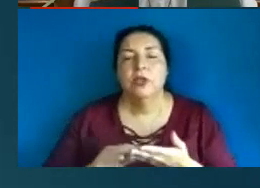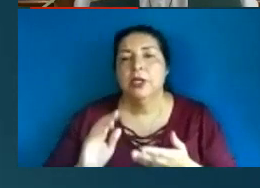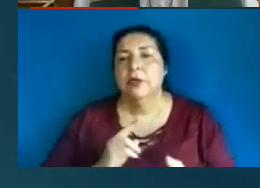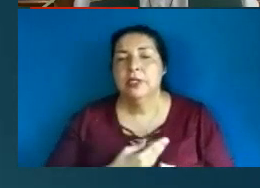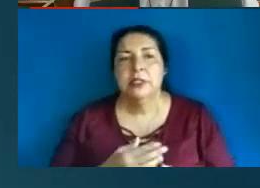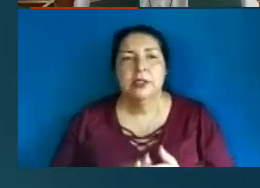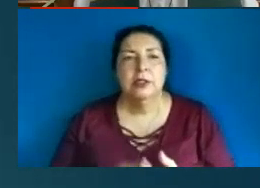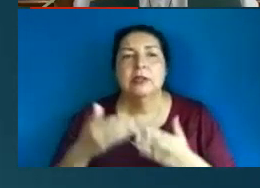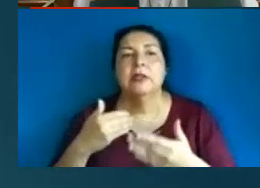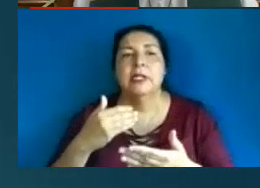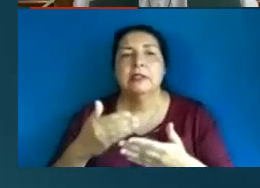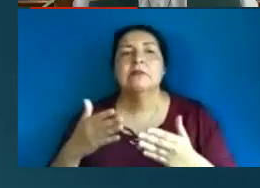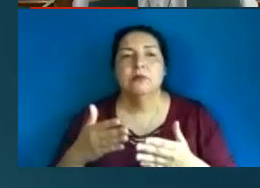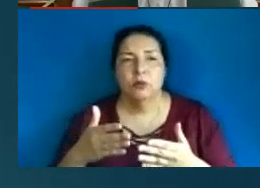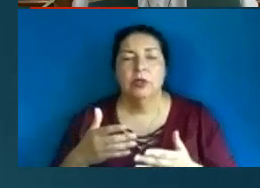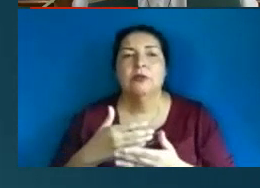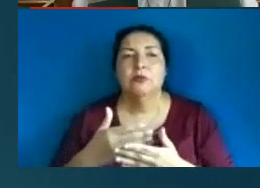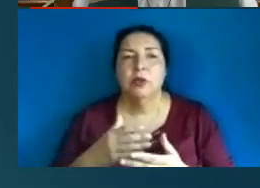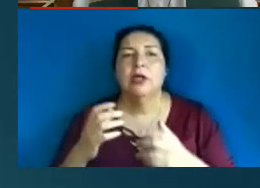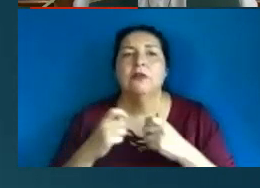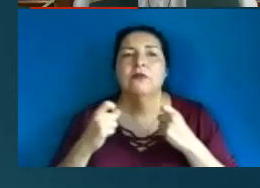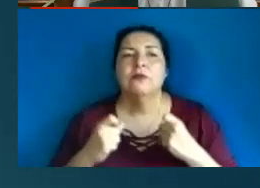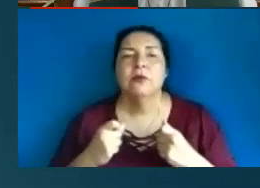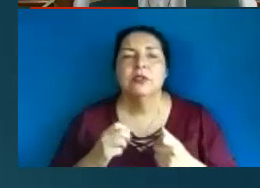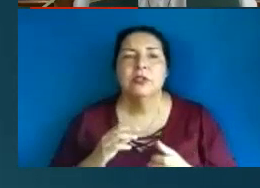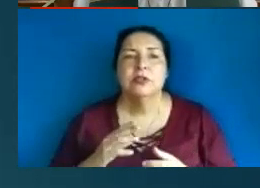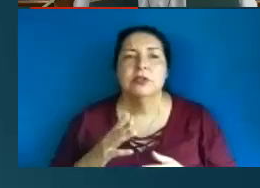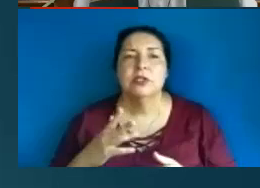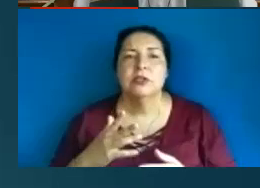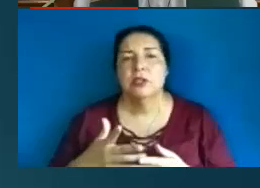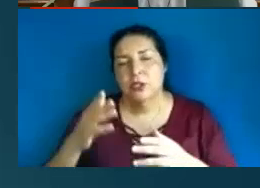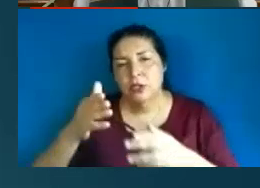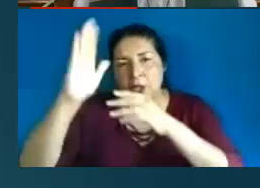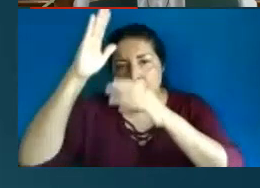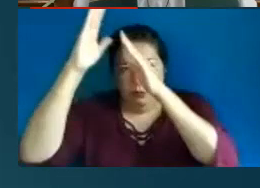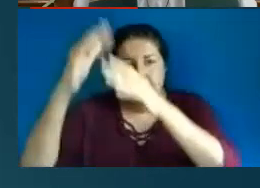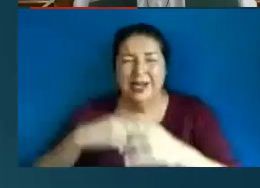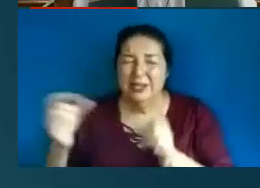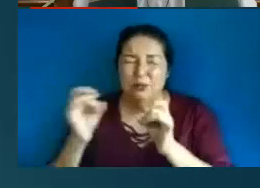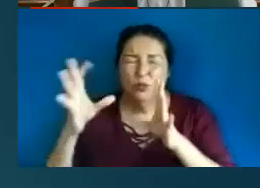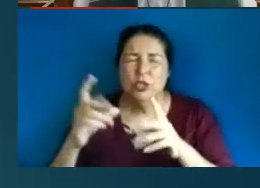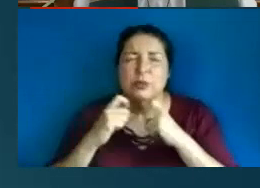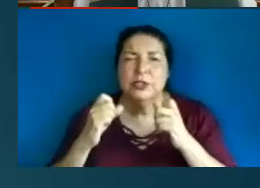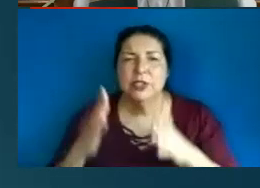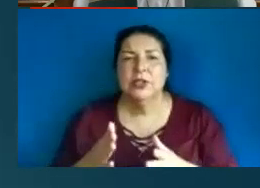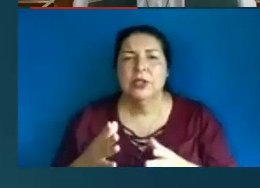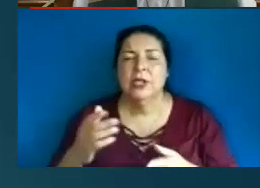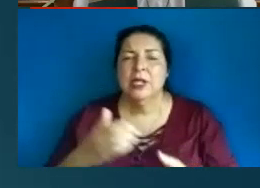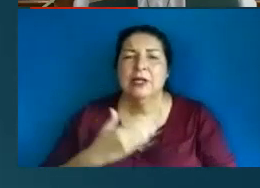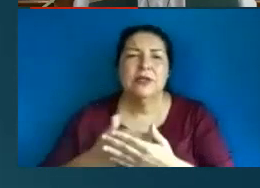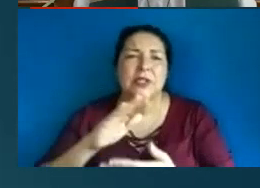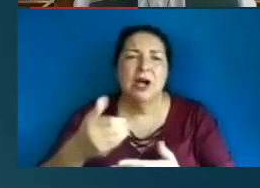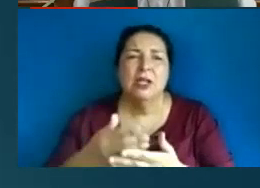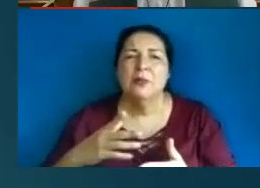Let us then confess our sins to God our Father. I, a poor, miserable sinner, confess unto you all my sins